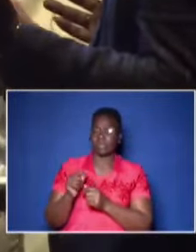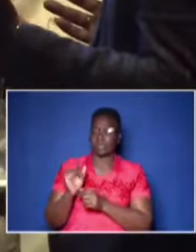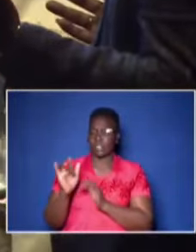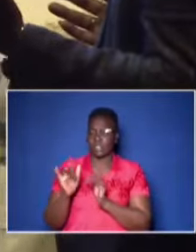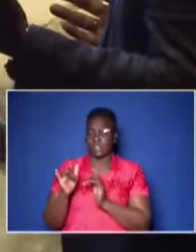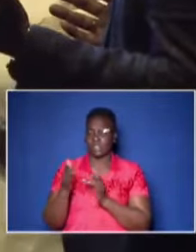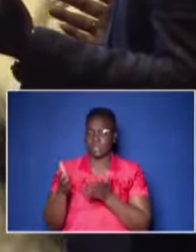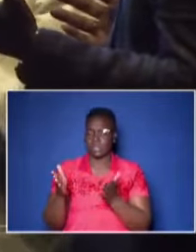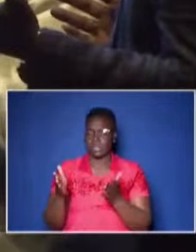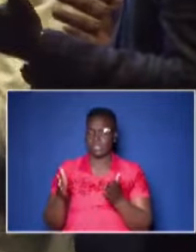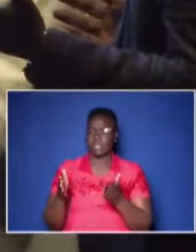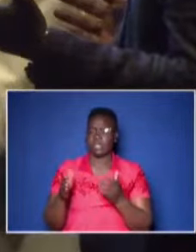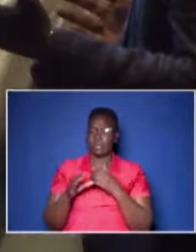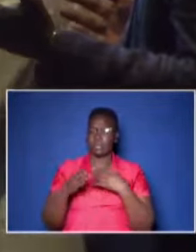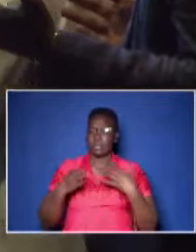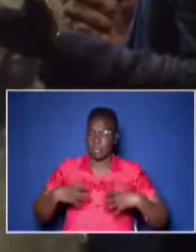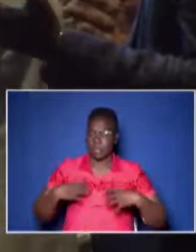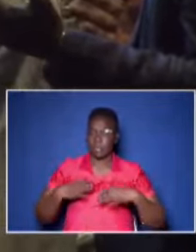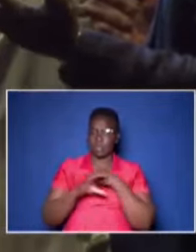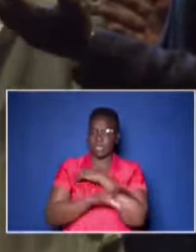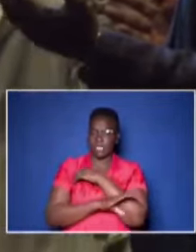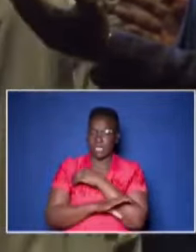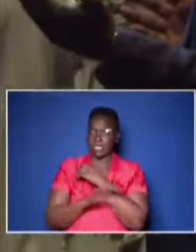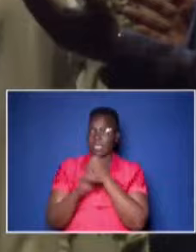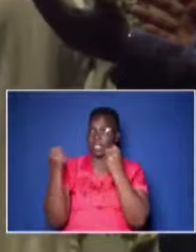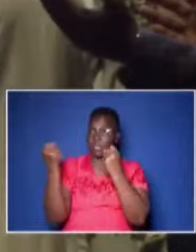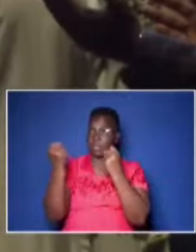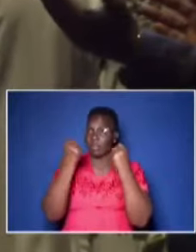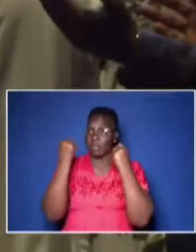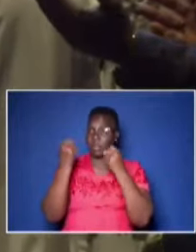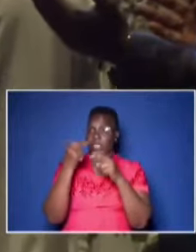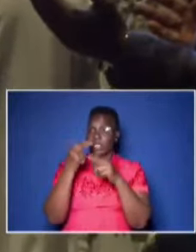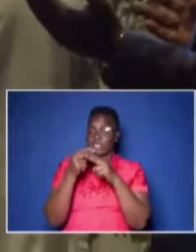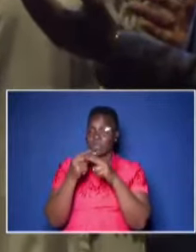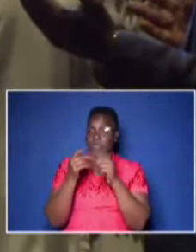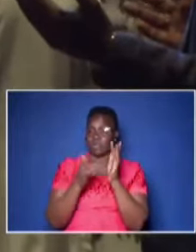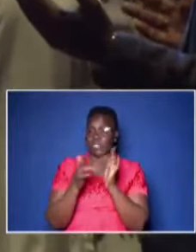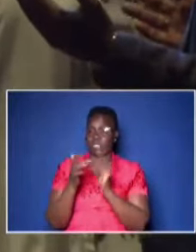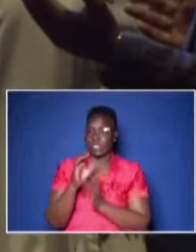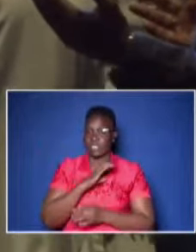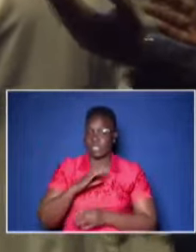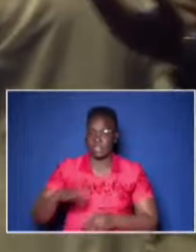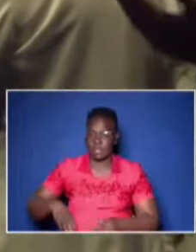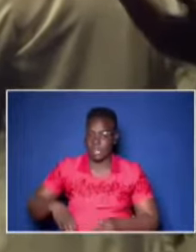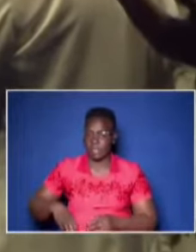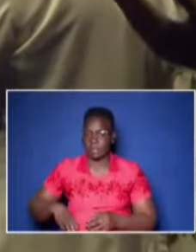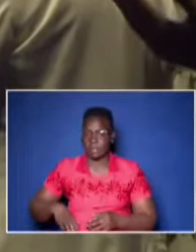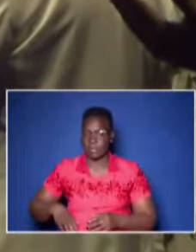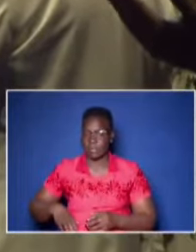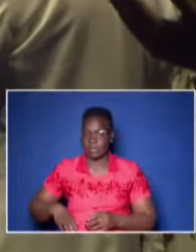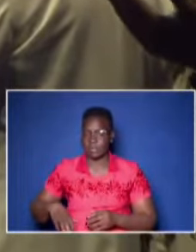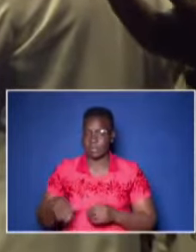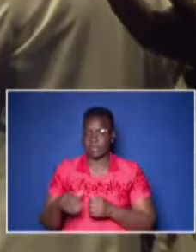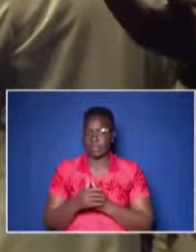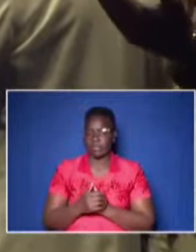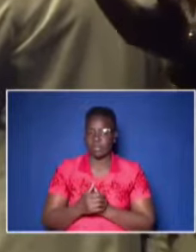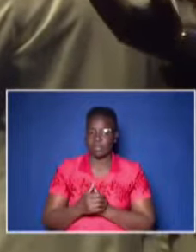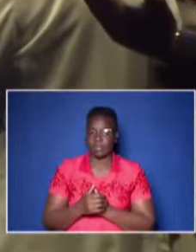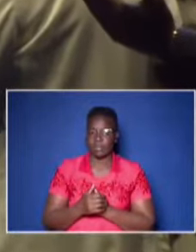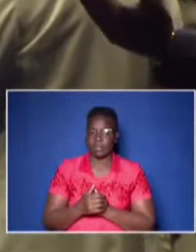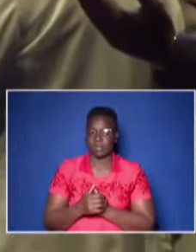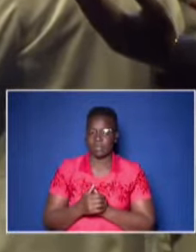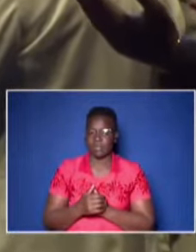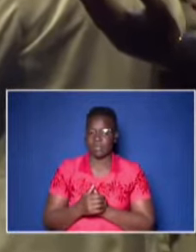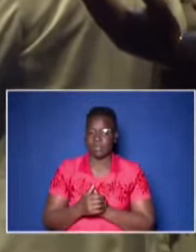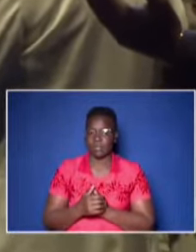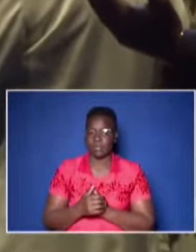in the mighty name of Jesus your son I apply the blood of Christ Jesus on